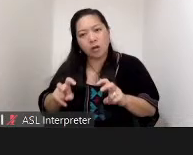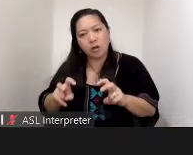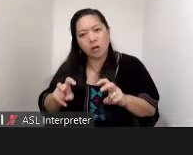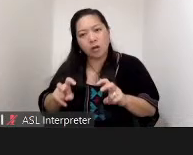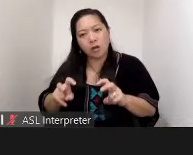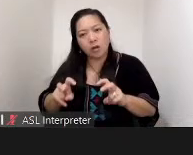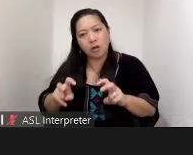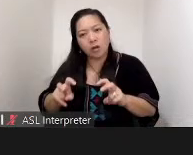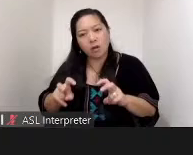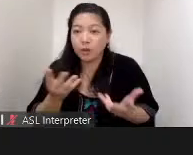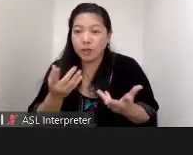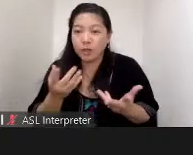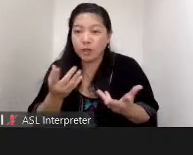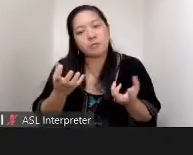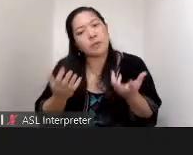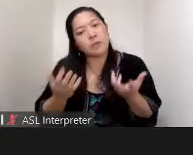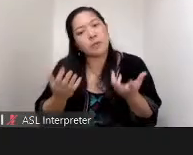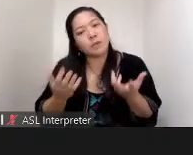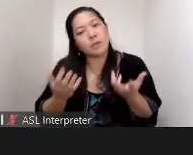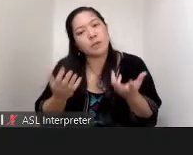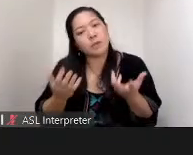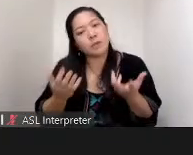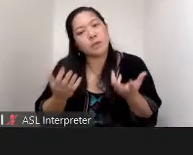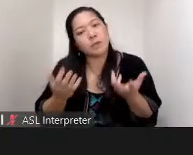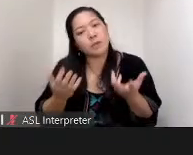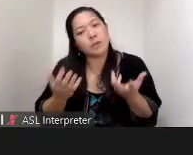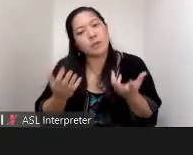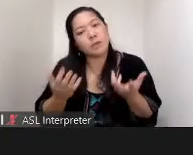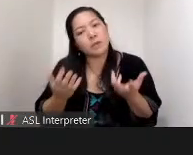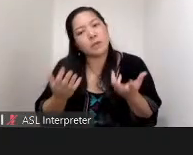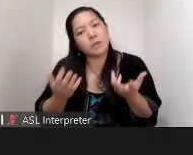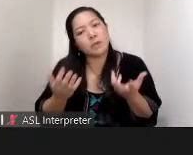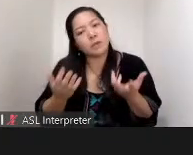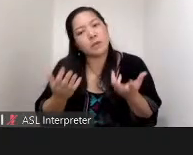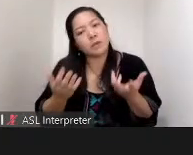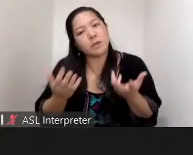now summarize the recent trends, which everybody's really